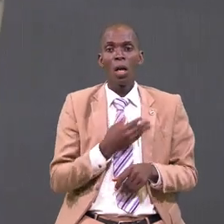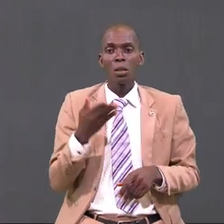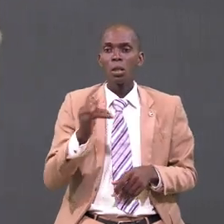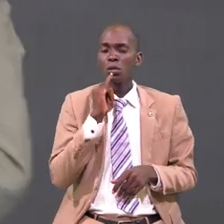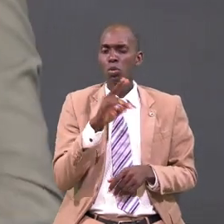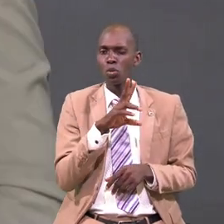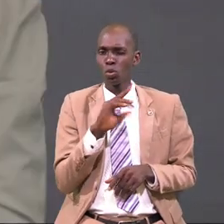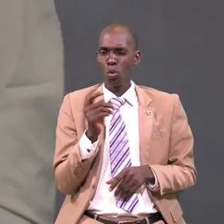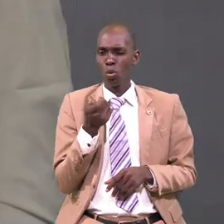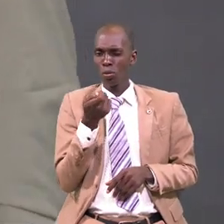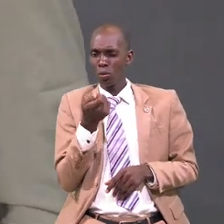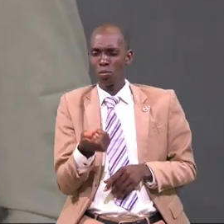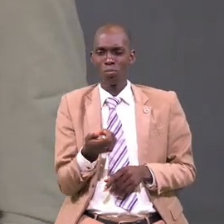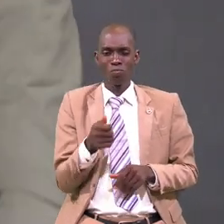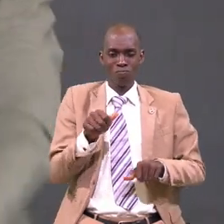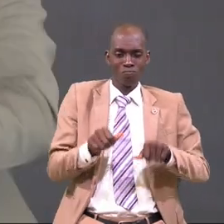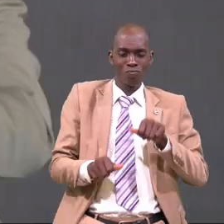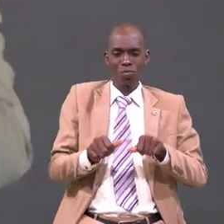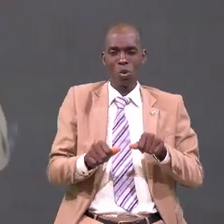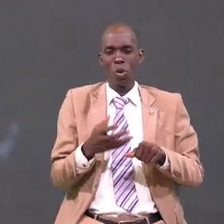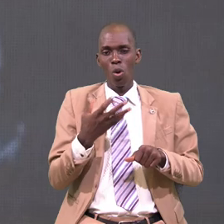of compromise in their lives.